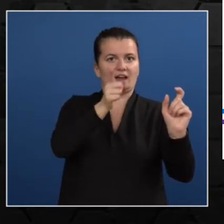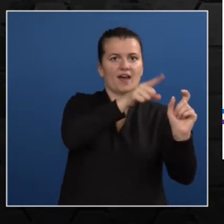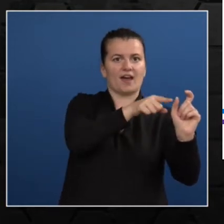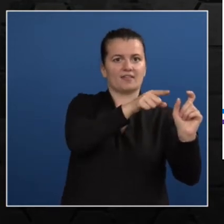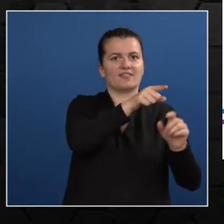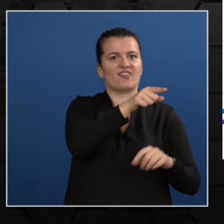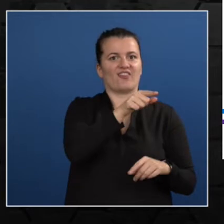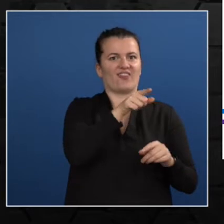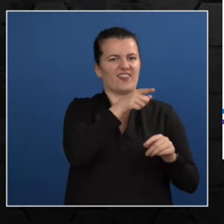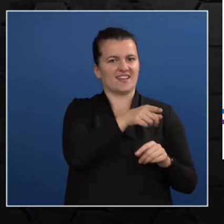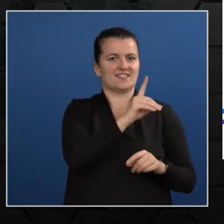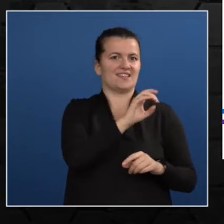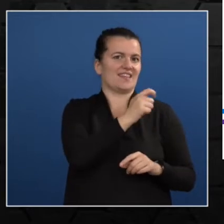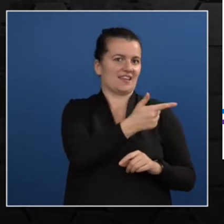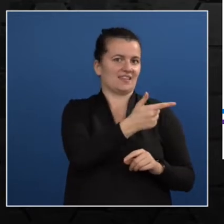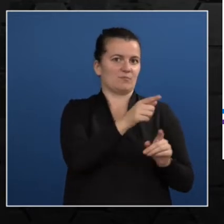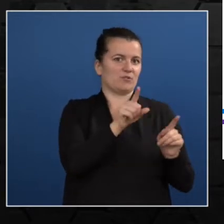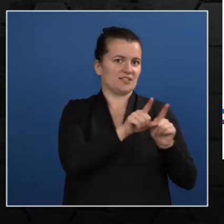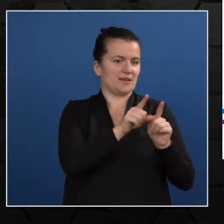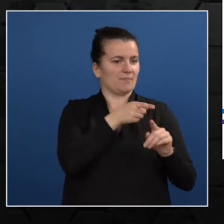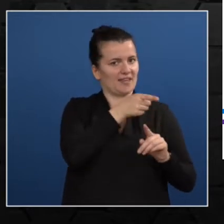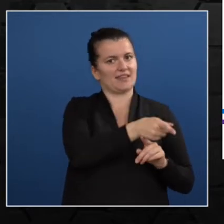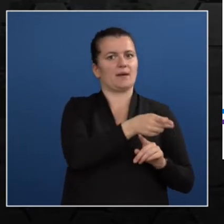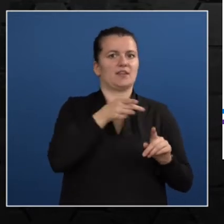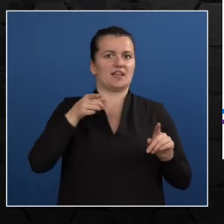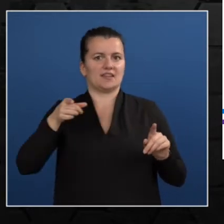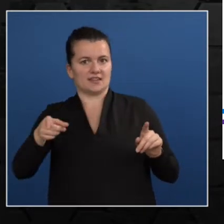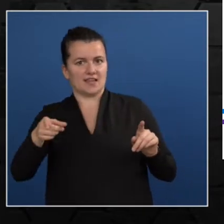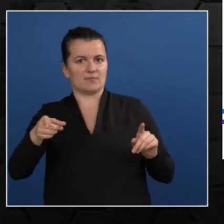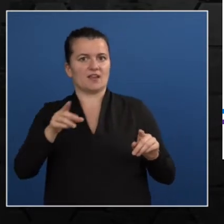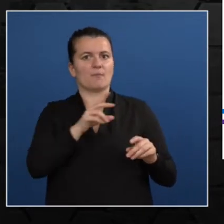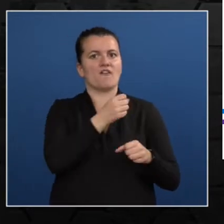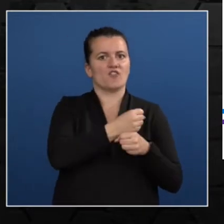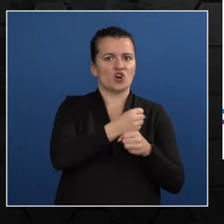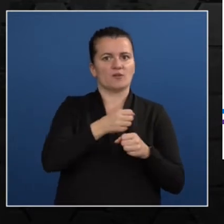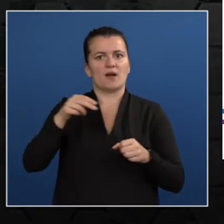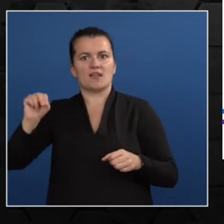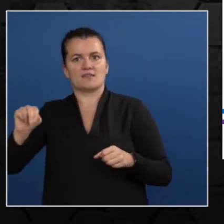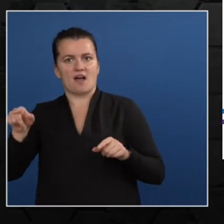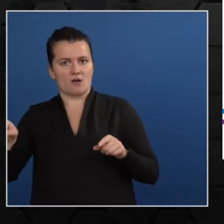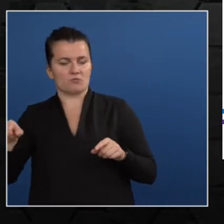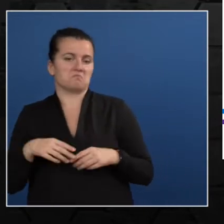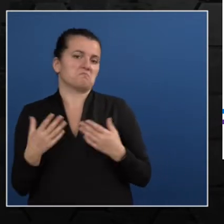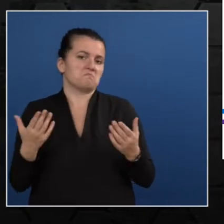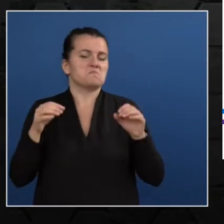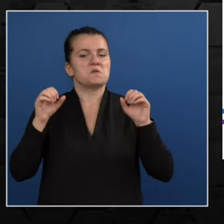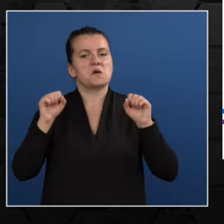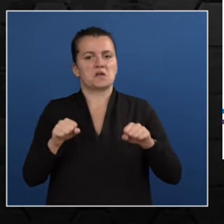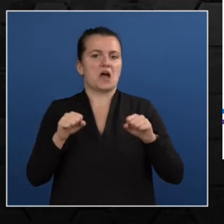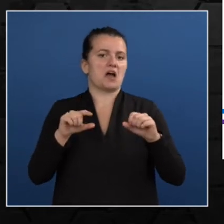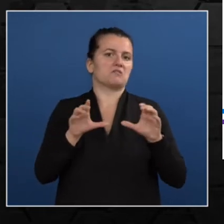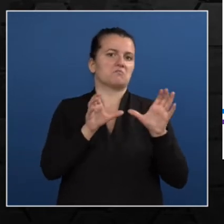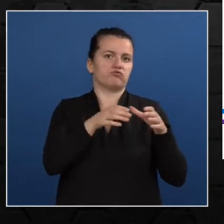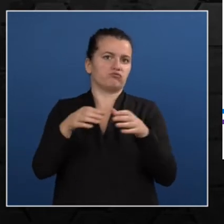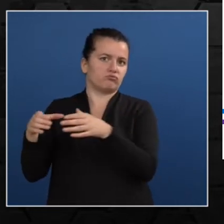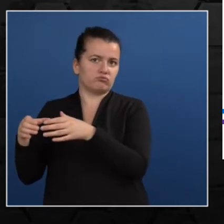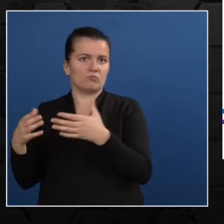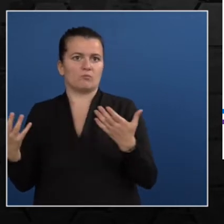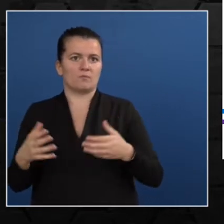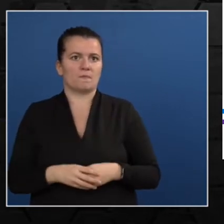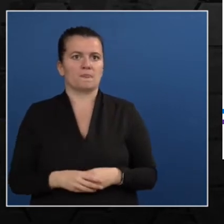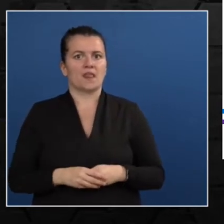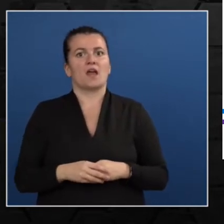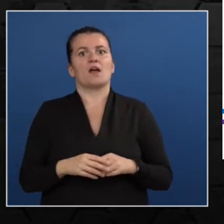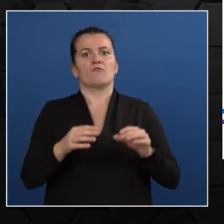can like start off small, like start off with words and then move towards sentences and then towards paragraphs and then towards entire